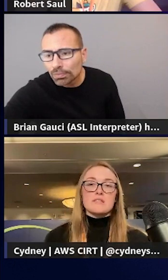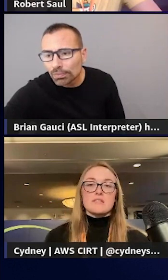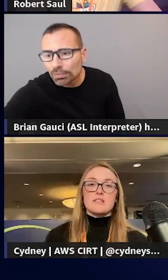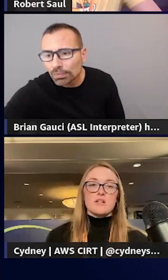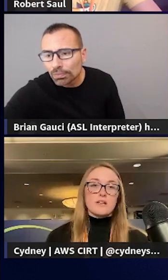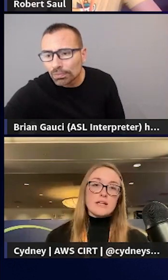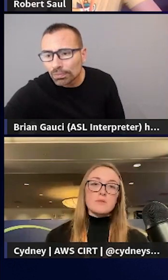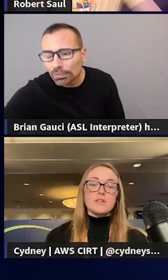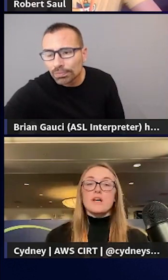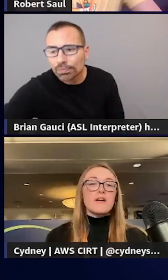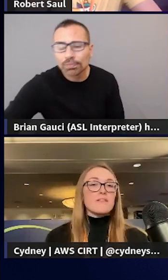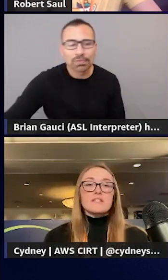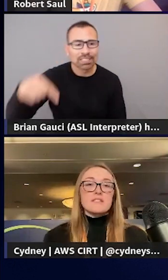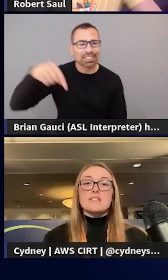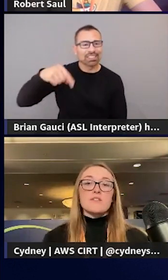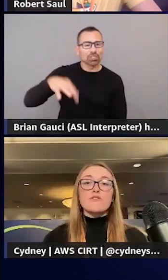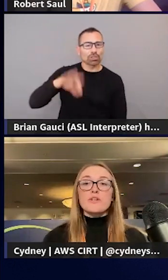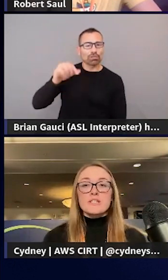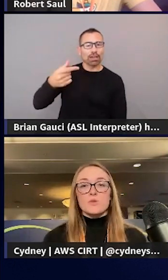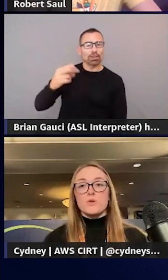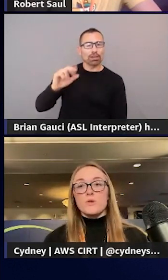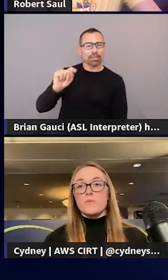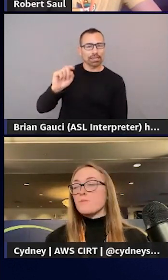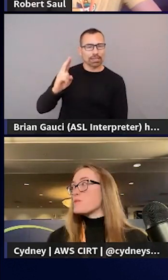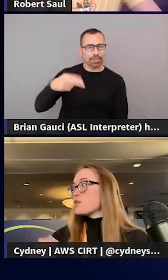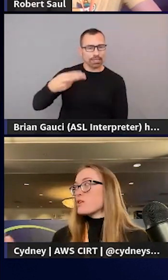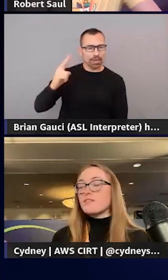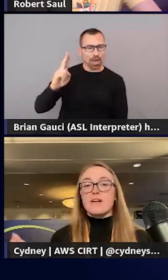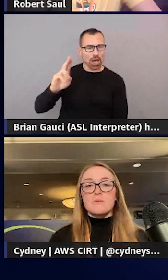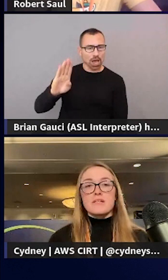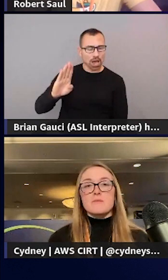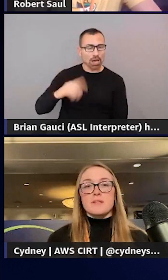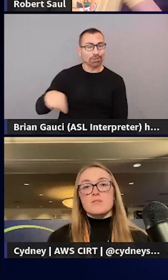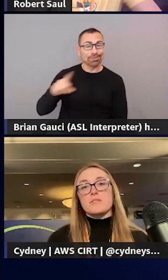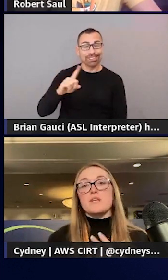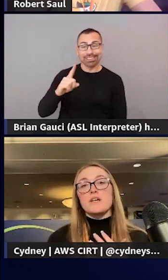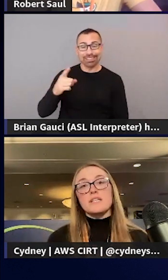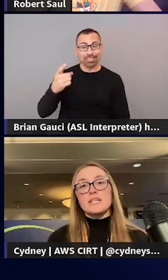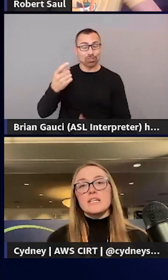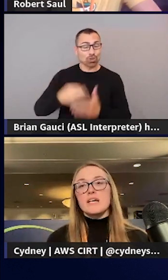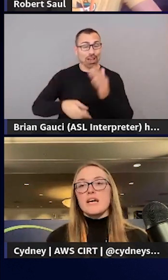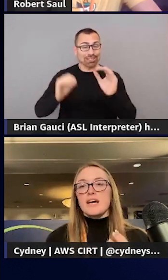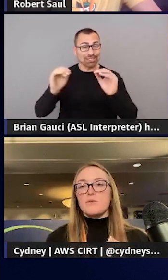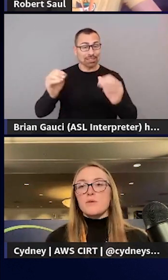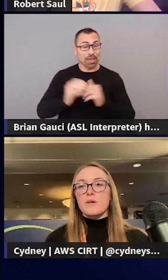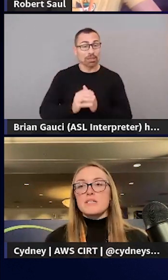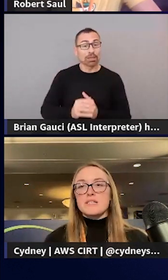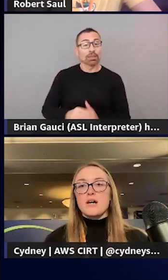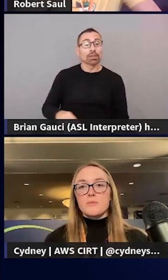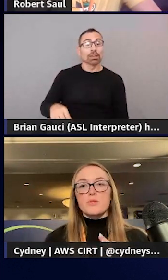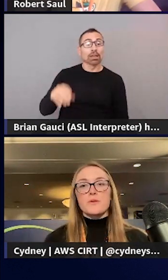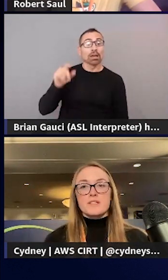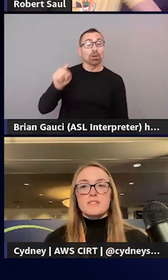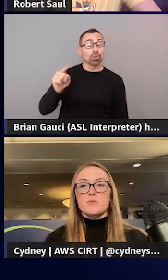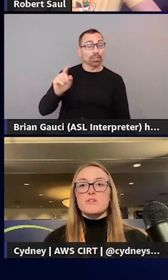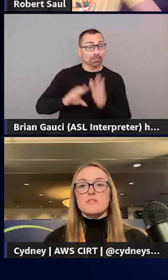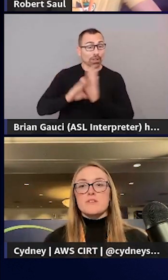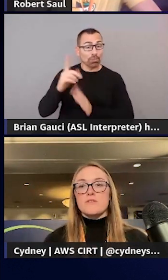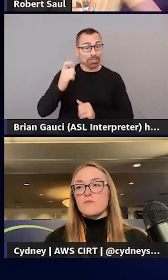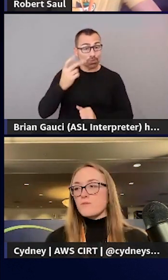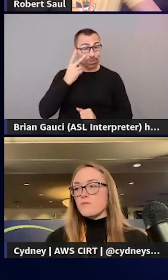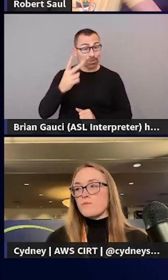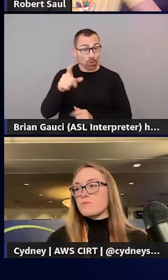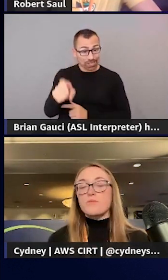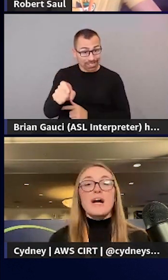like Assisted Log Enabler. This is a free tool. CIRT developed this because we saw a need, and we wanted to help you customers